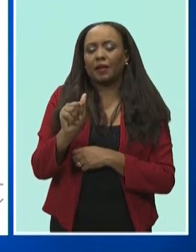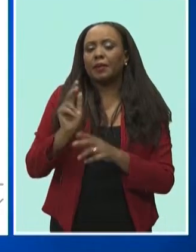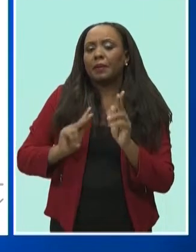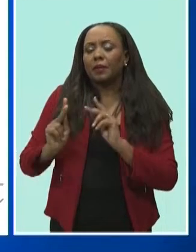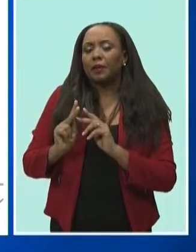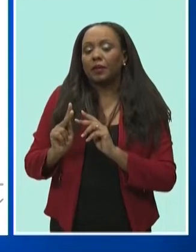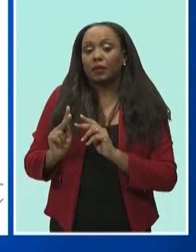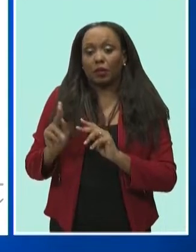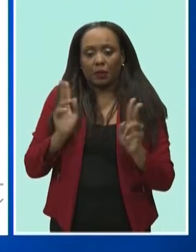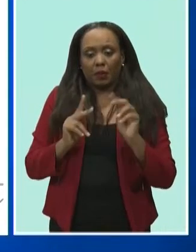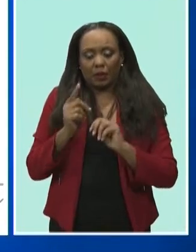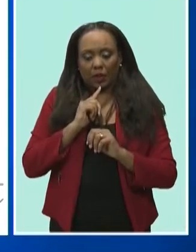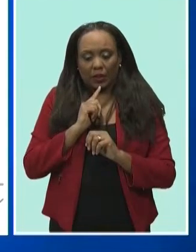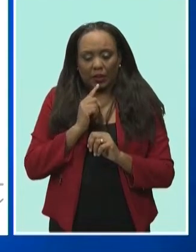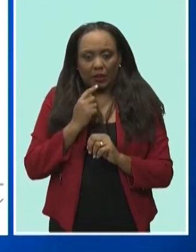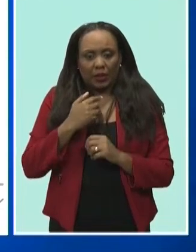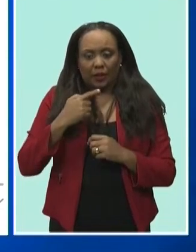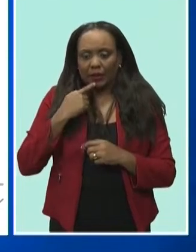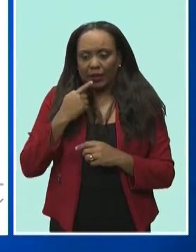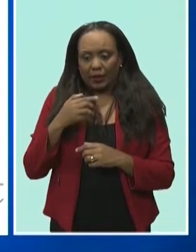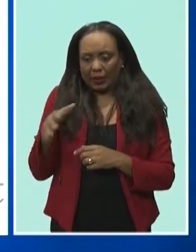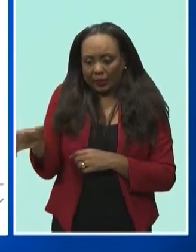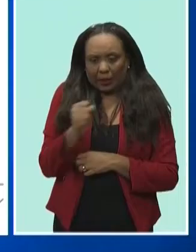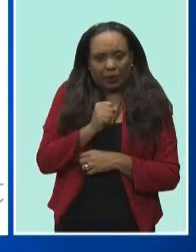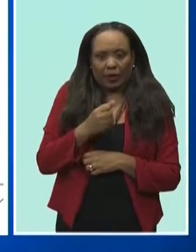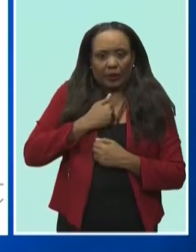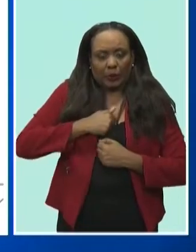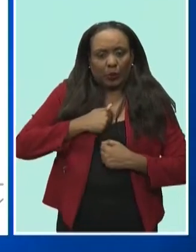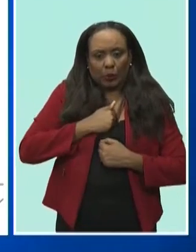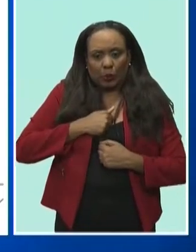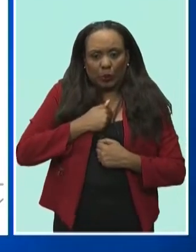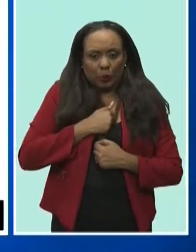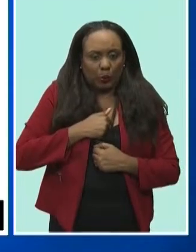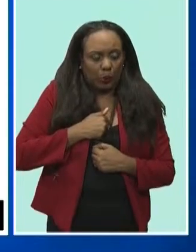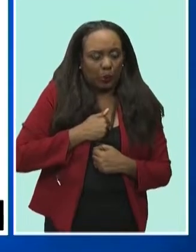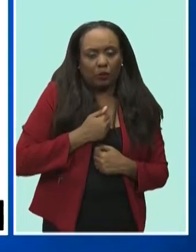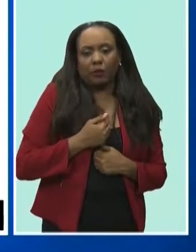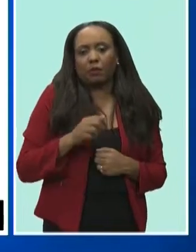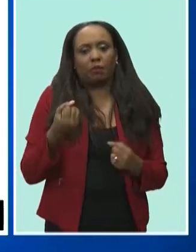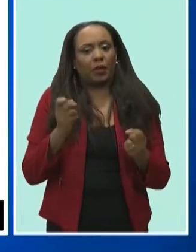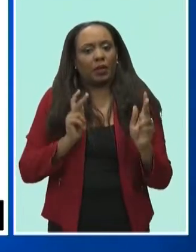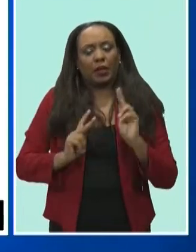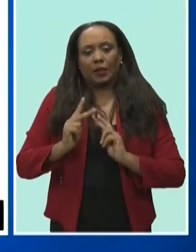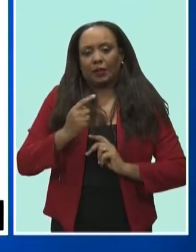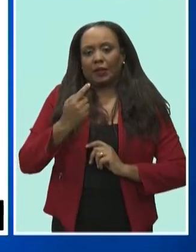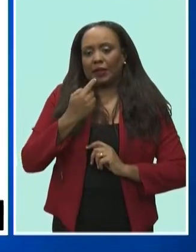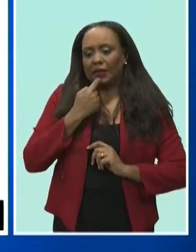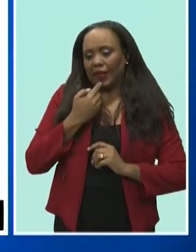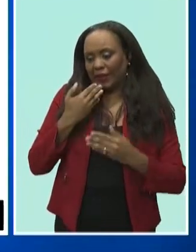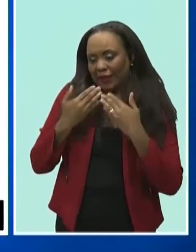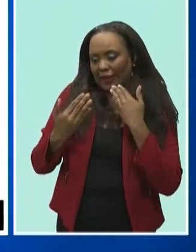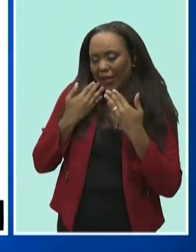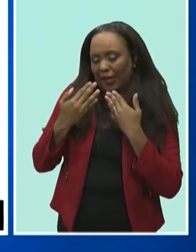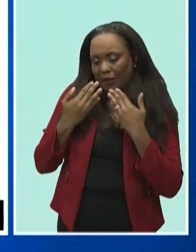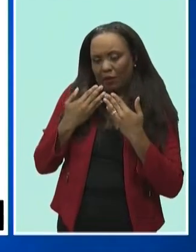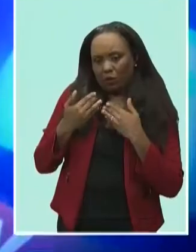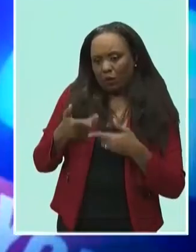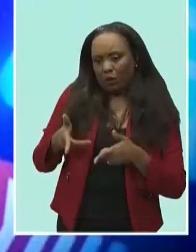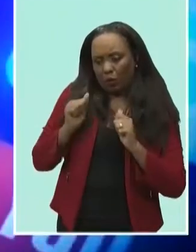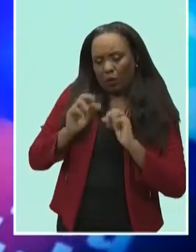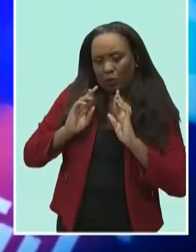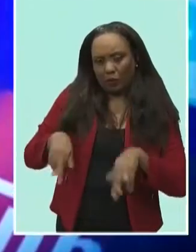the product and even apologized to some people personally. Many customers praised the brand's quick